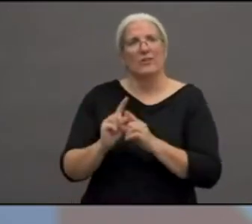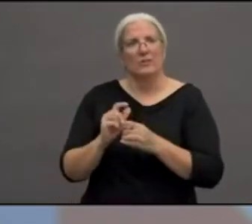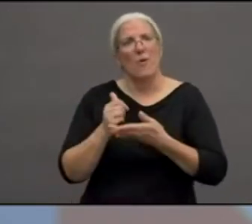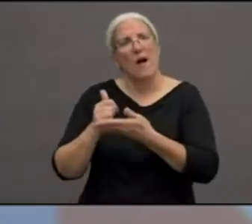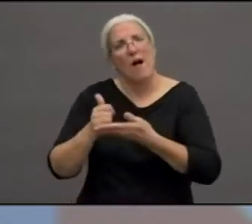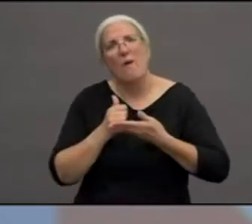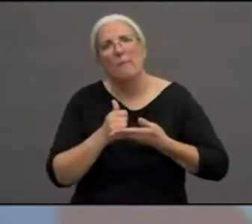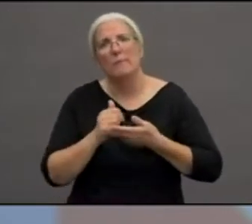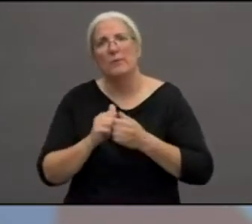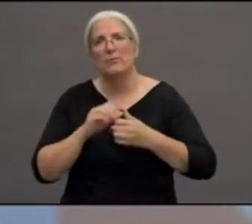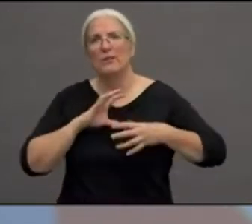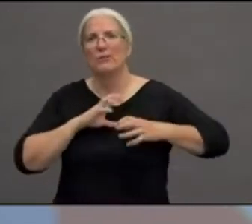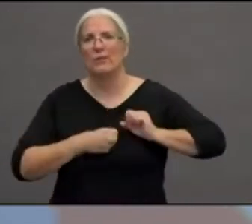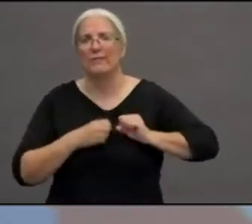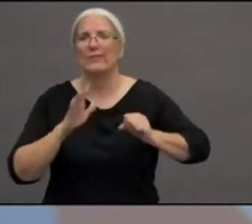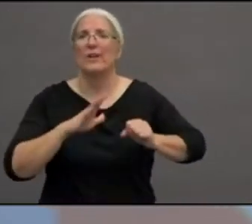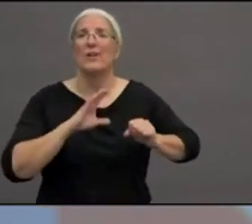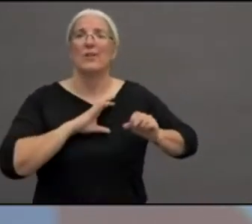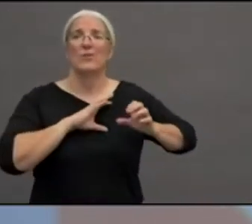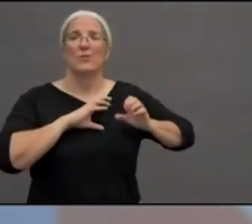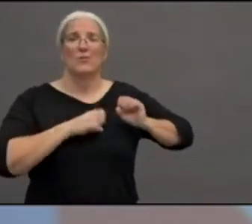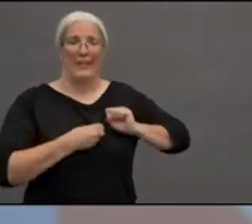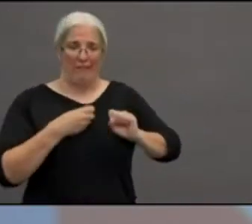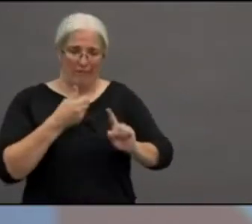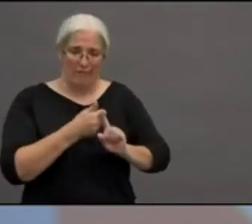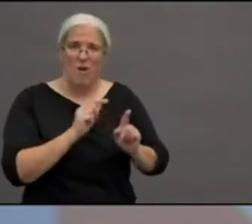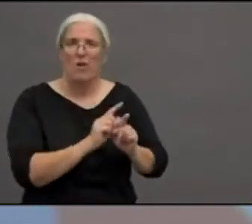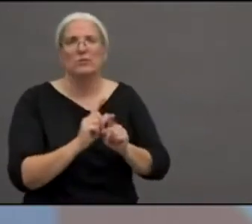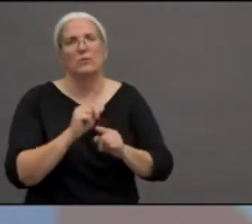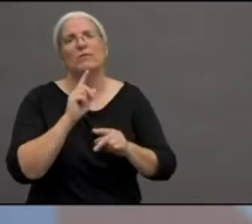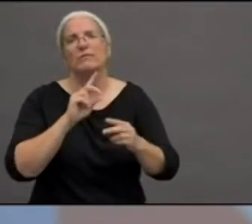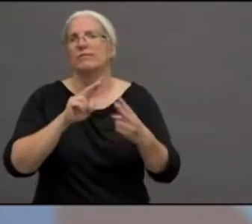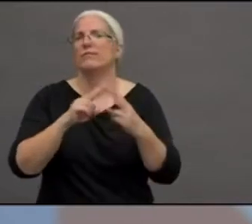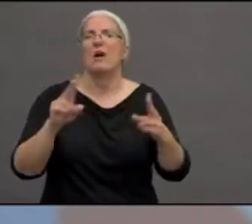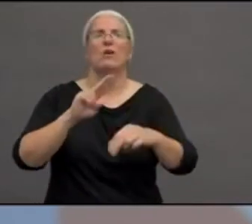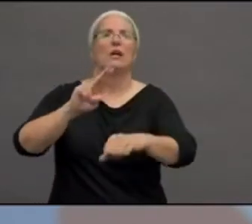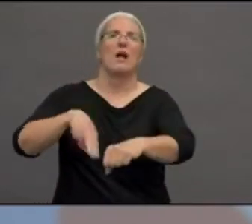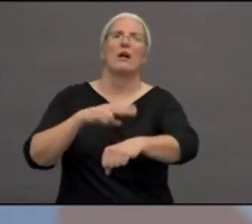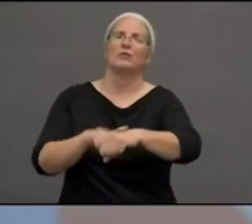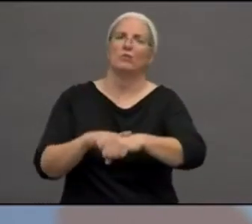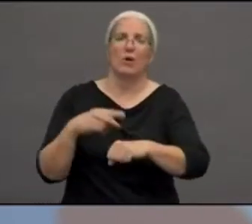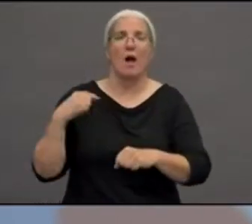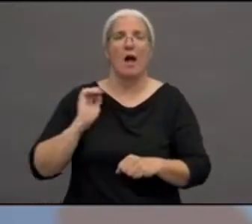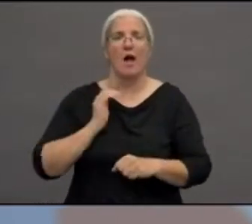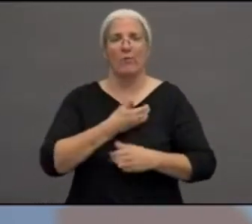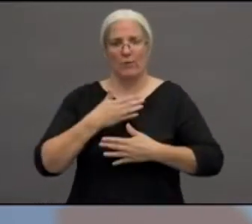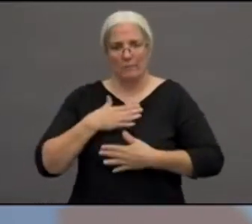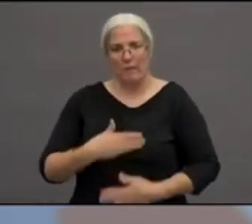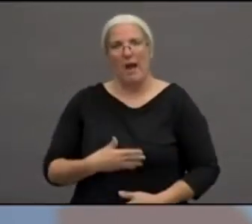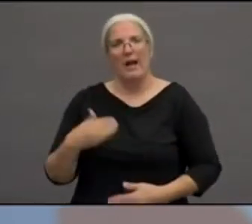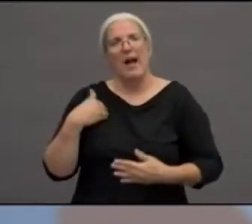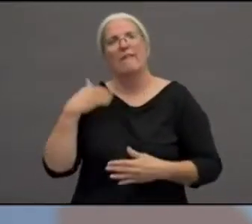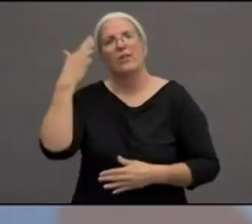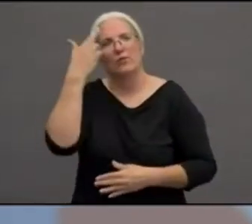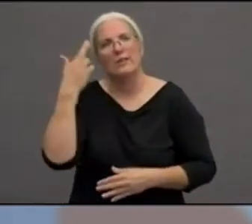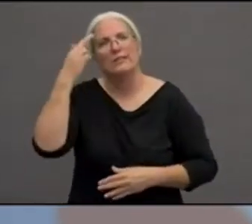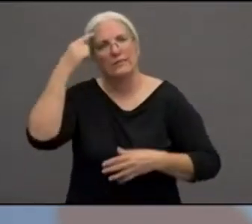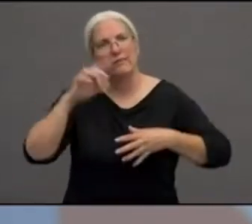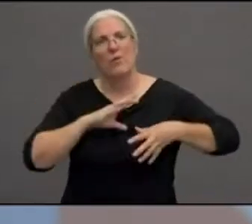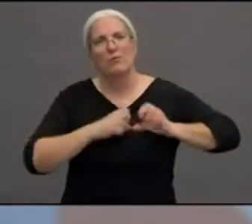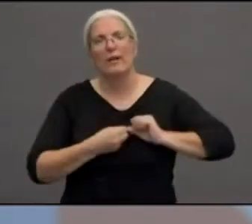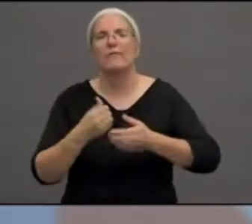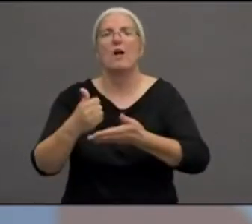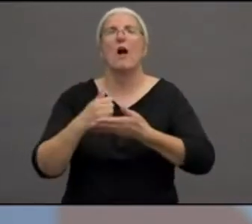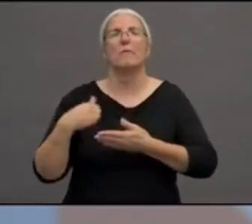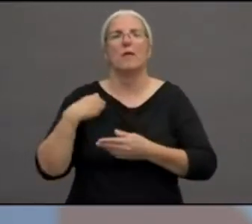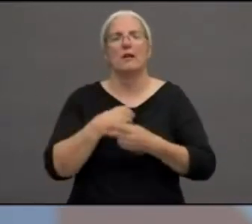Grief is actually also natural, and it serves a purpose. It helps us process what has happened, and